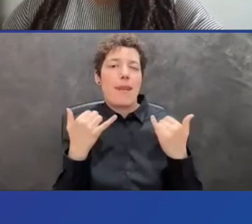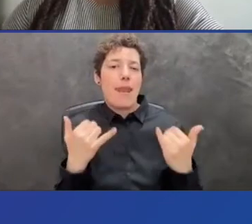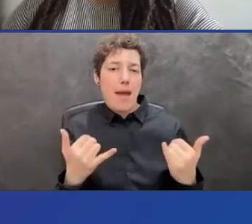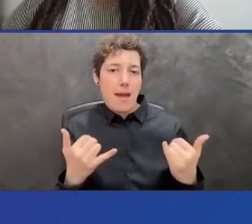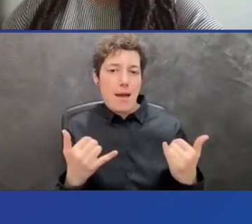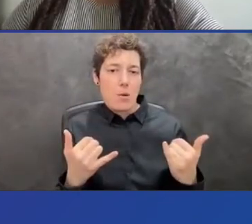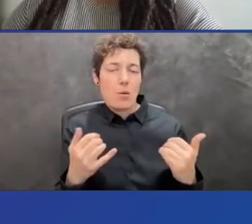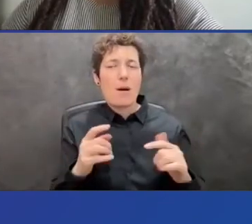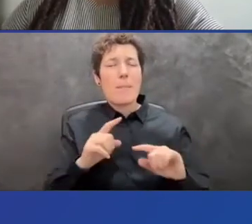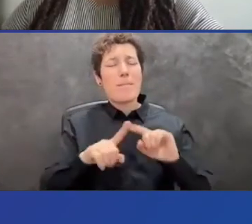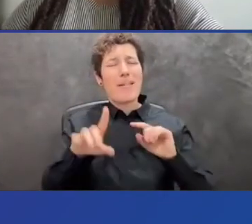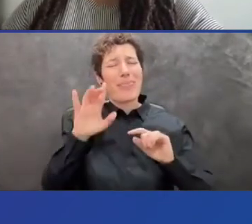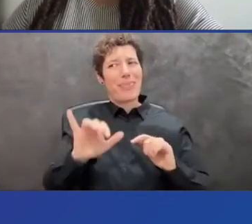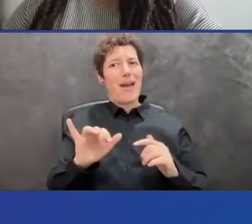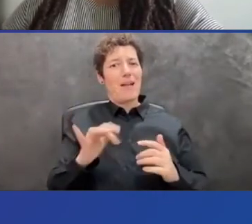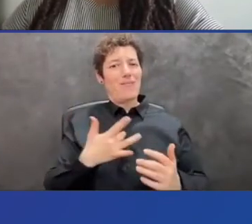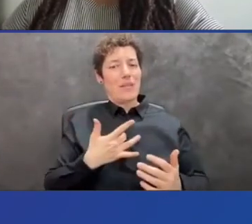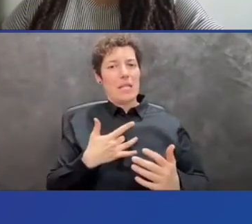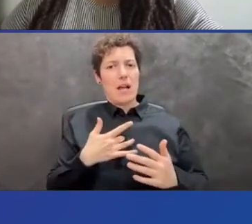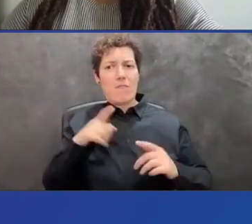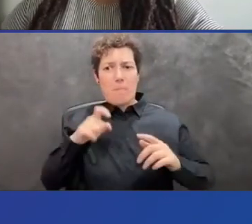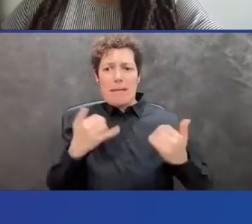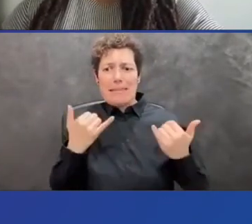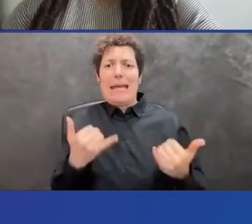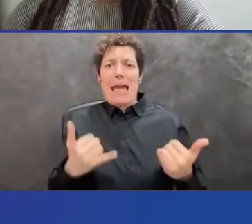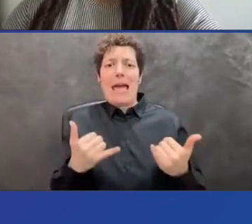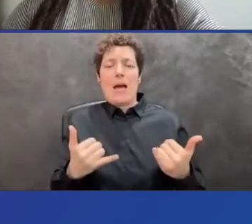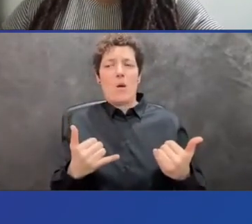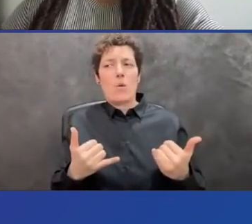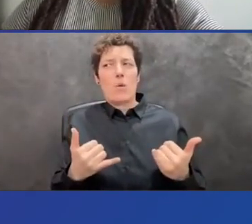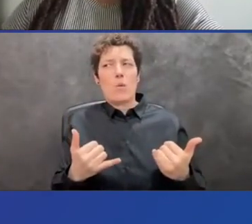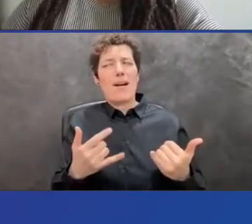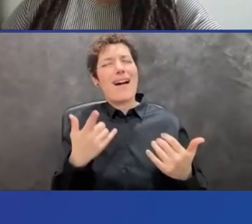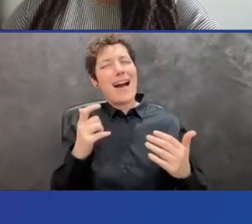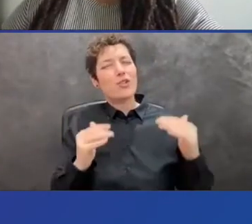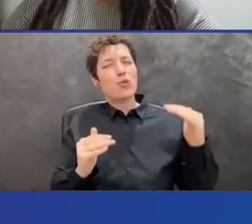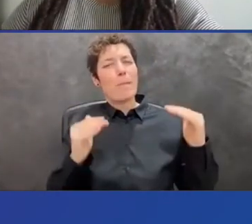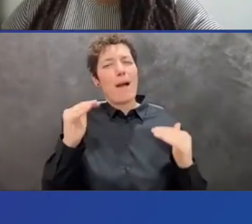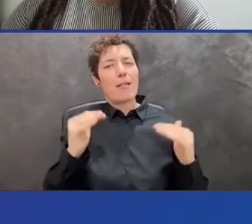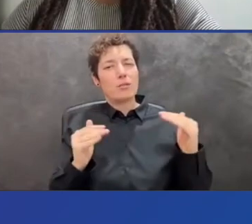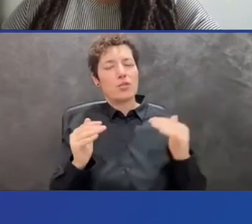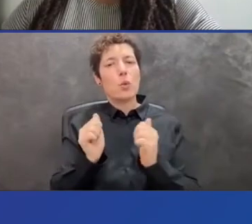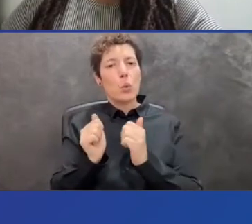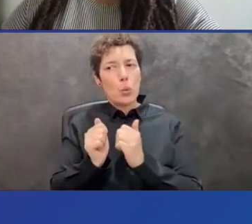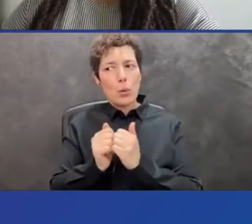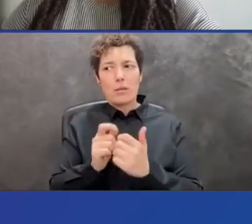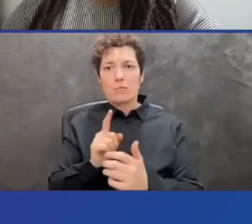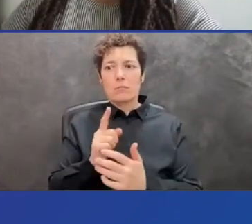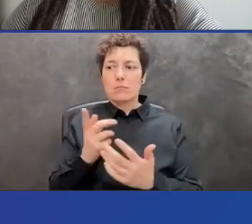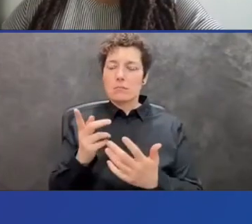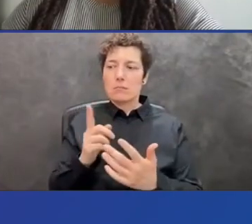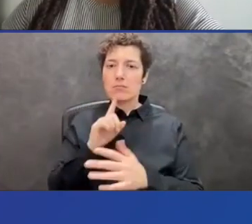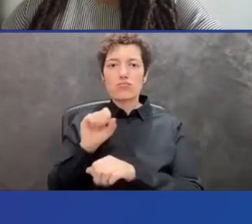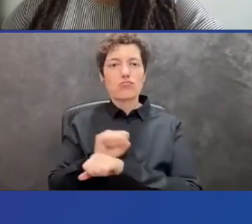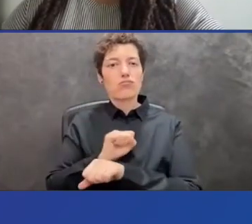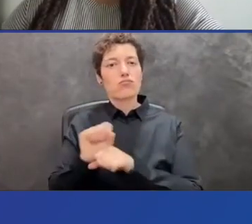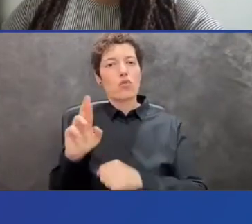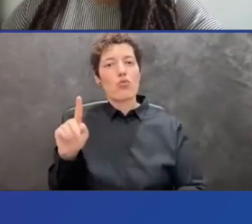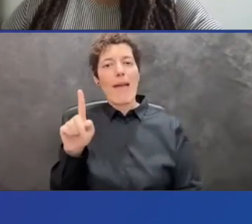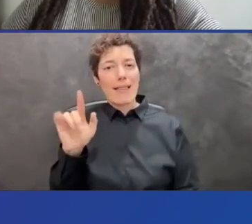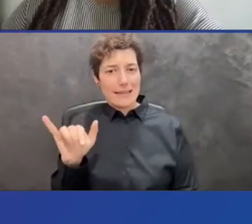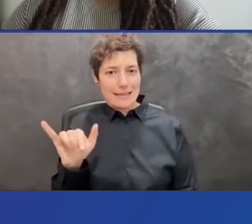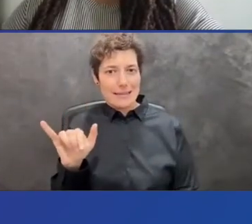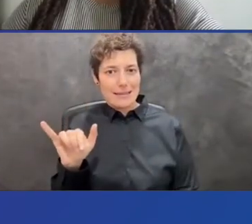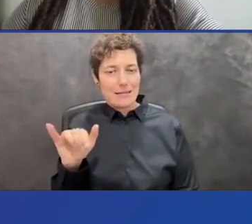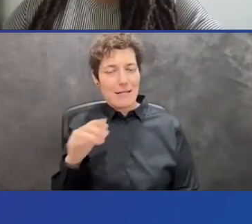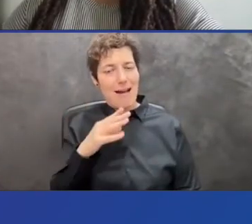urgency at any given moment has to ebb and flow with in a reality, but also with what we have